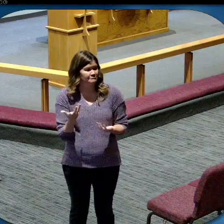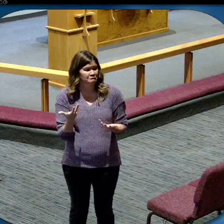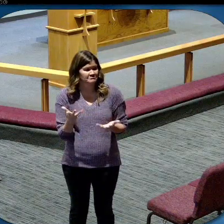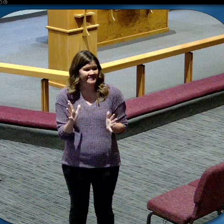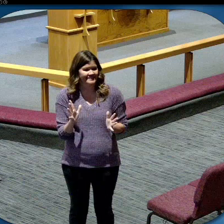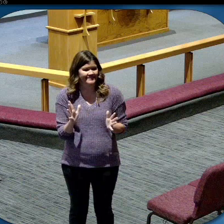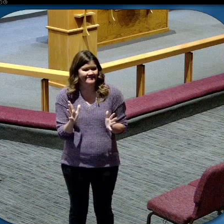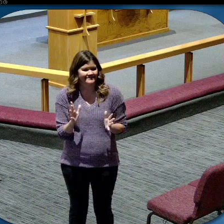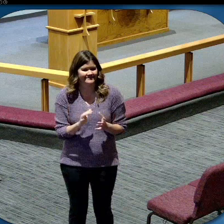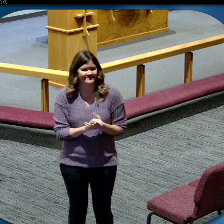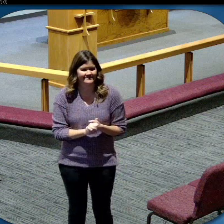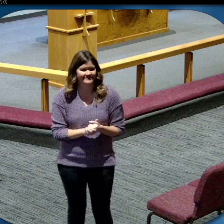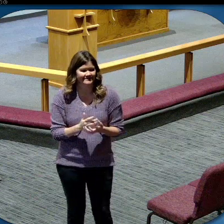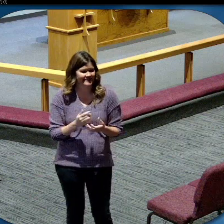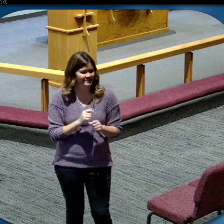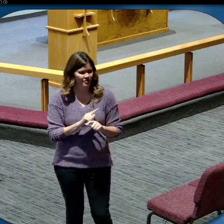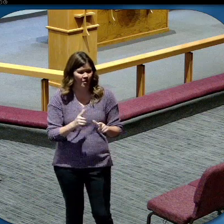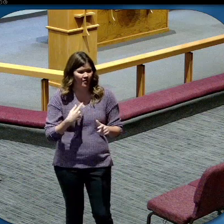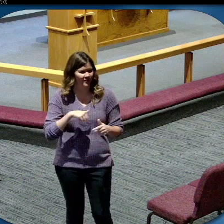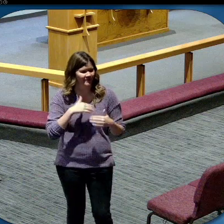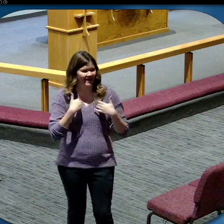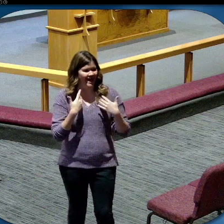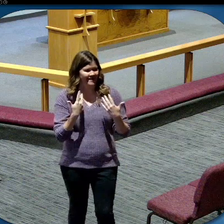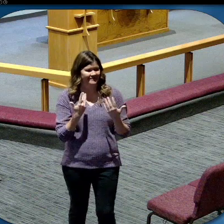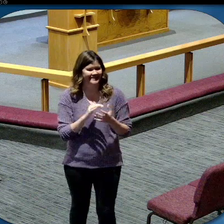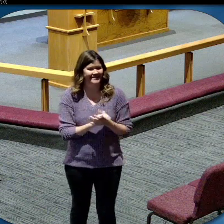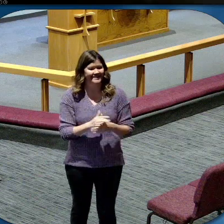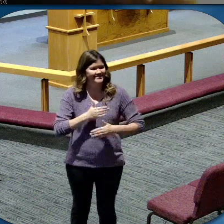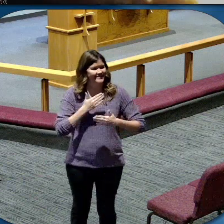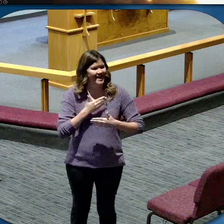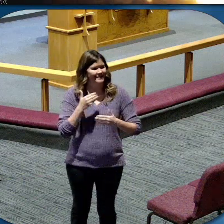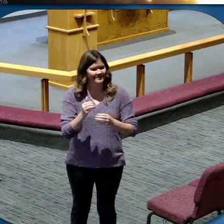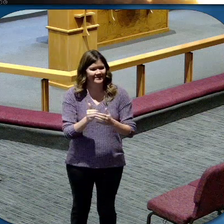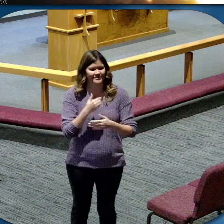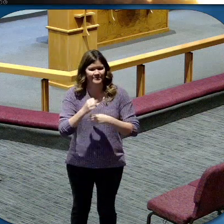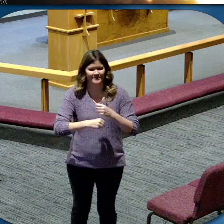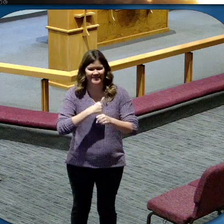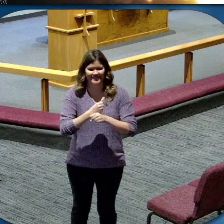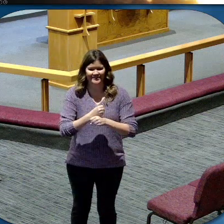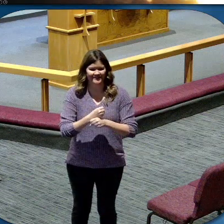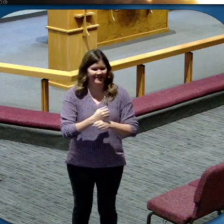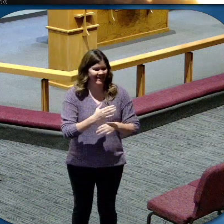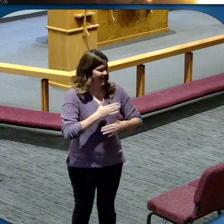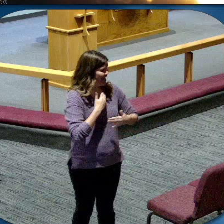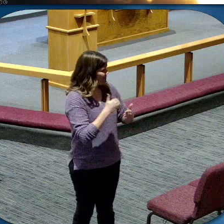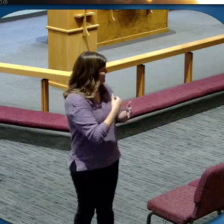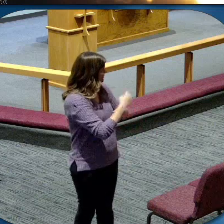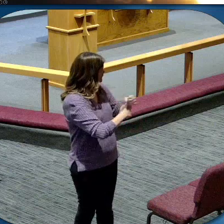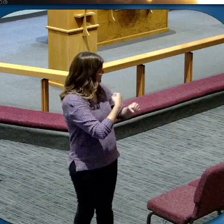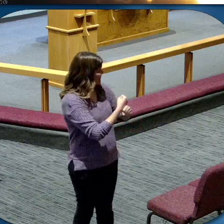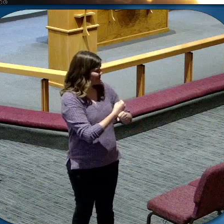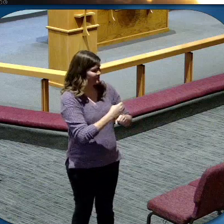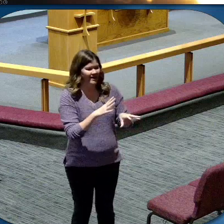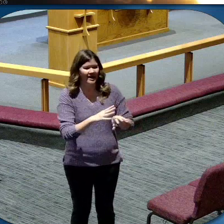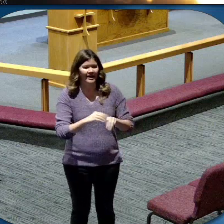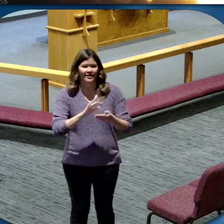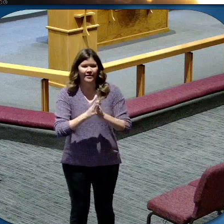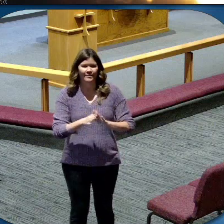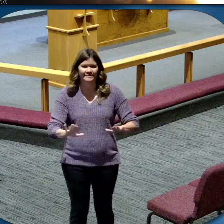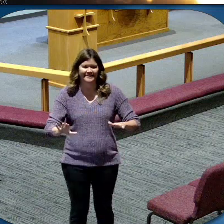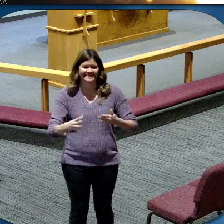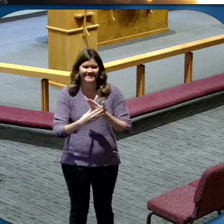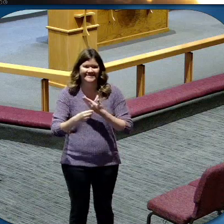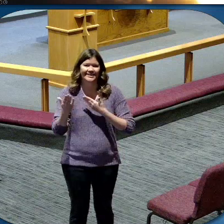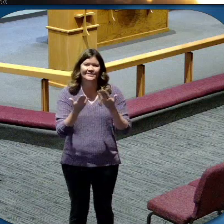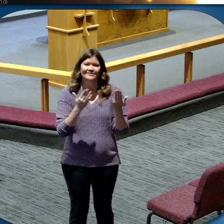it. That's it. That's all we got. Happy New Year! Happy New Year! Go in peace. Serve the